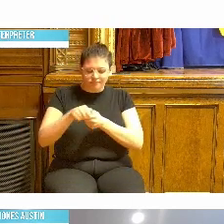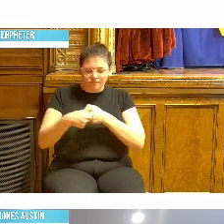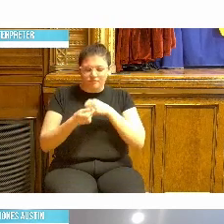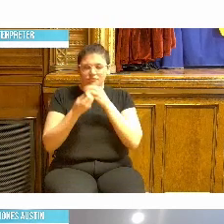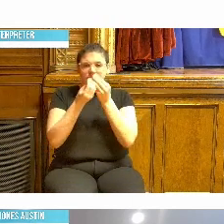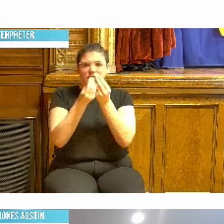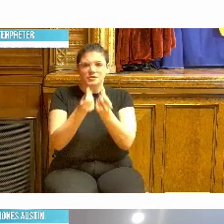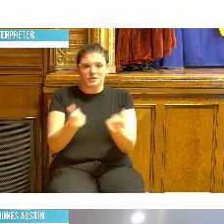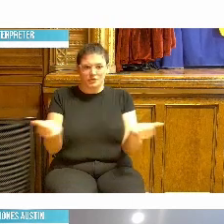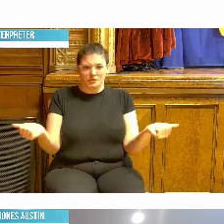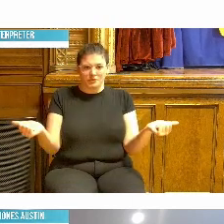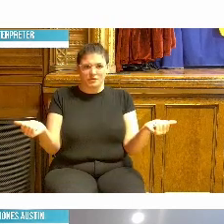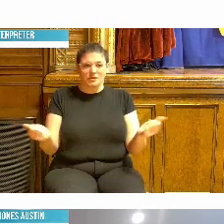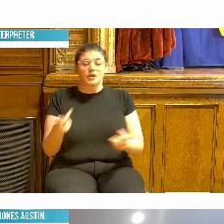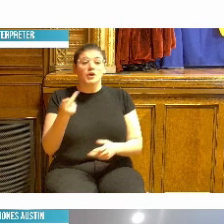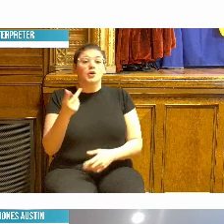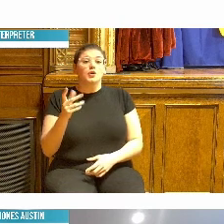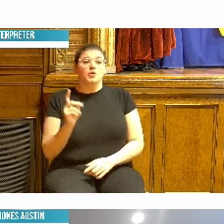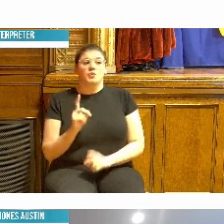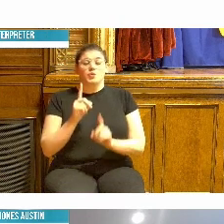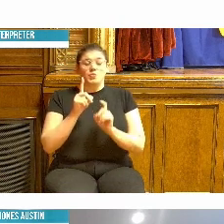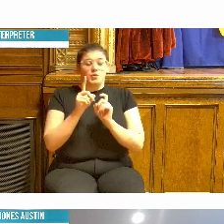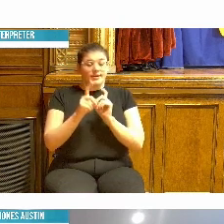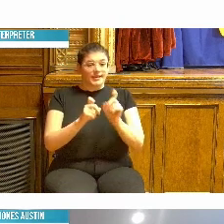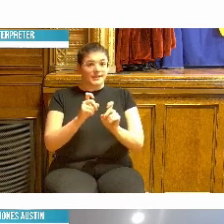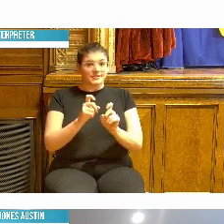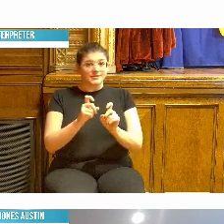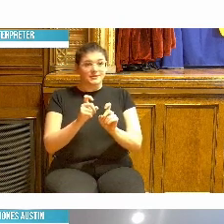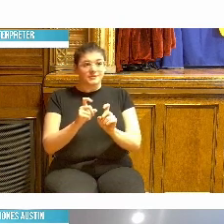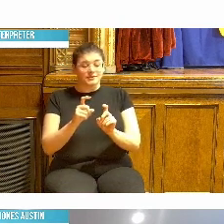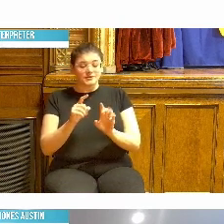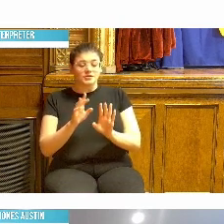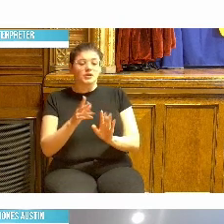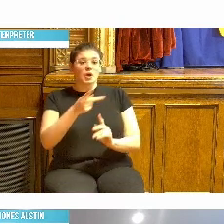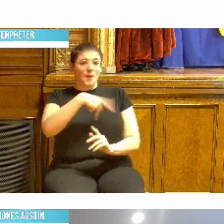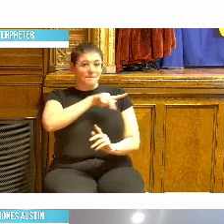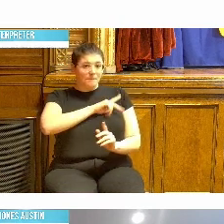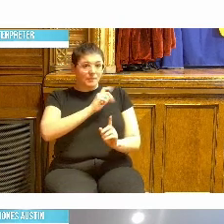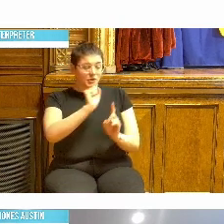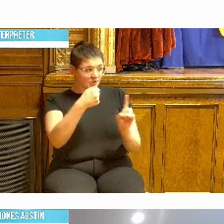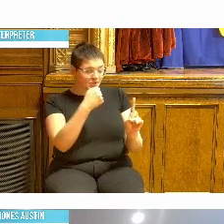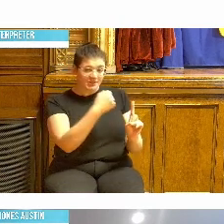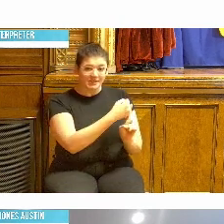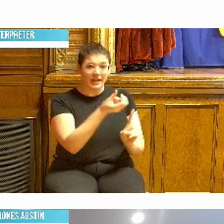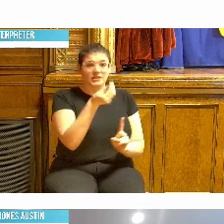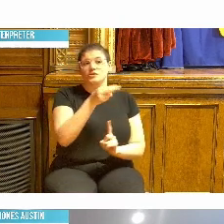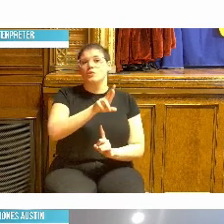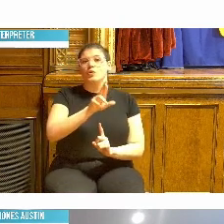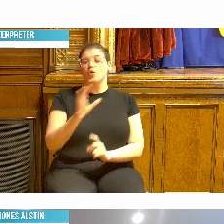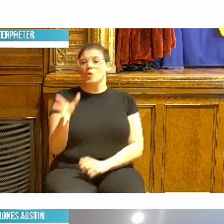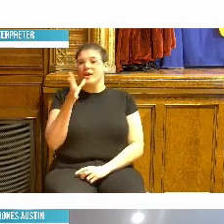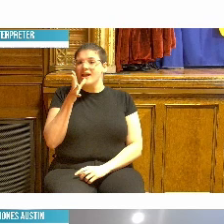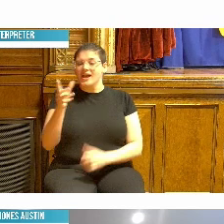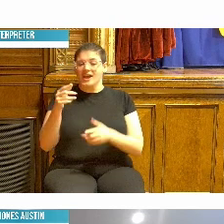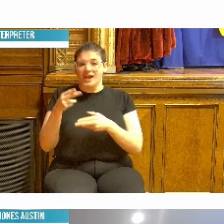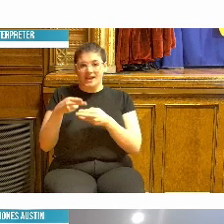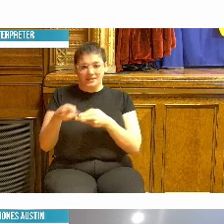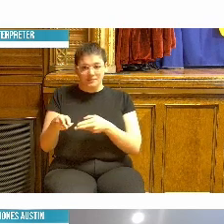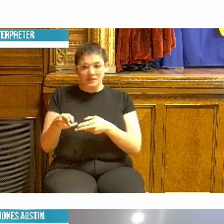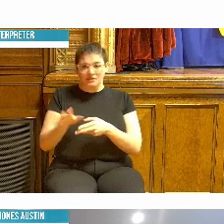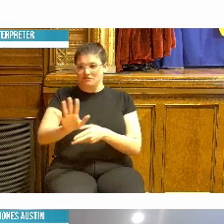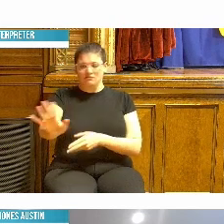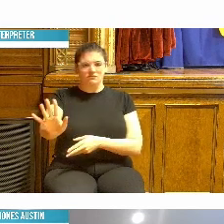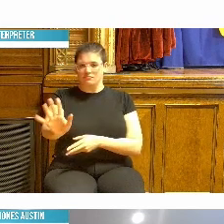personal attacks or hate speech. Passion is welcome, but hostility is not. So we want to uplift and not